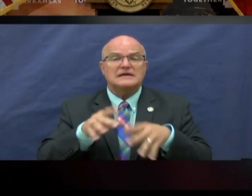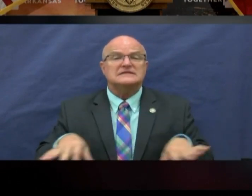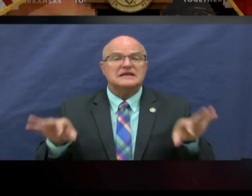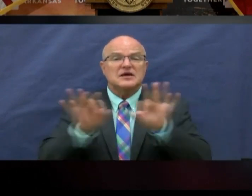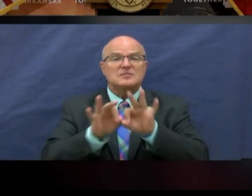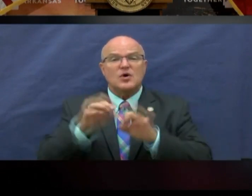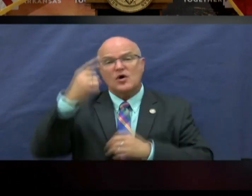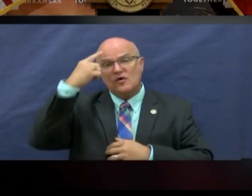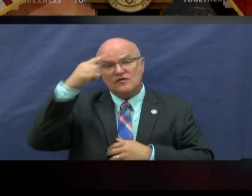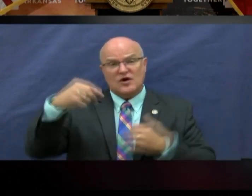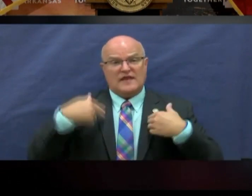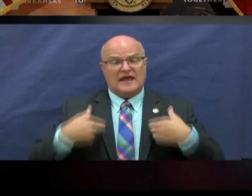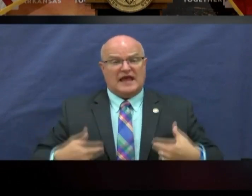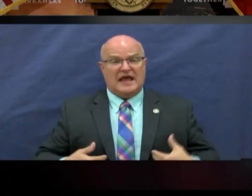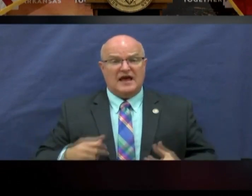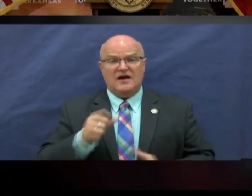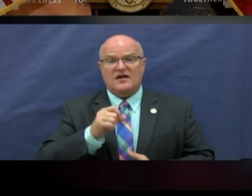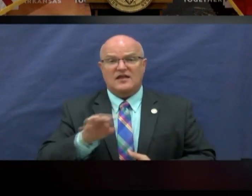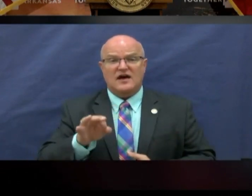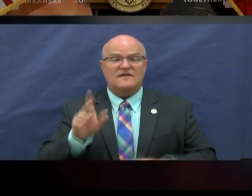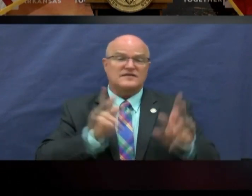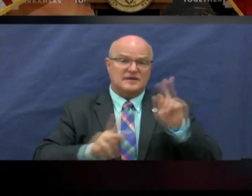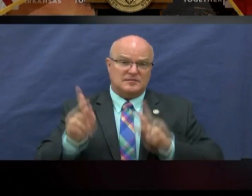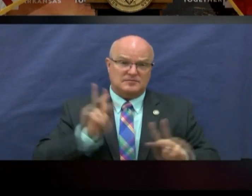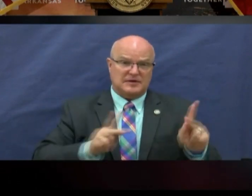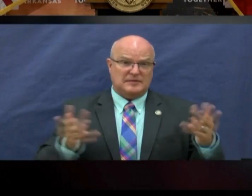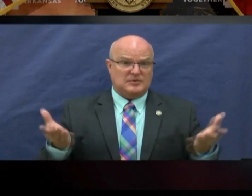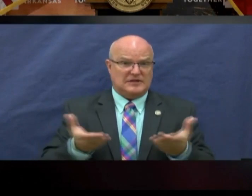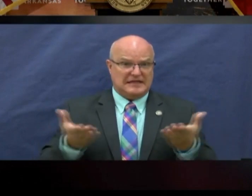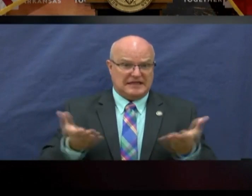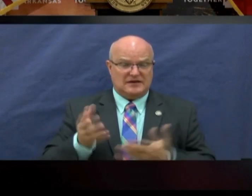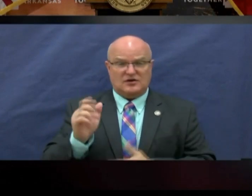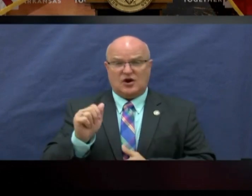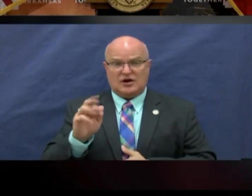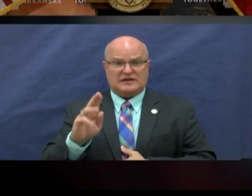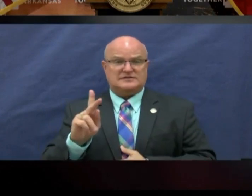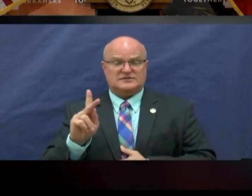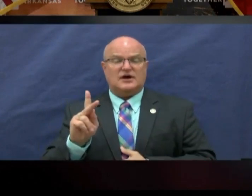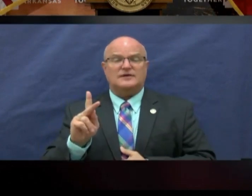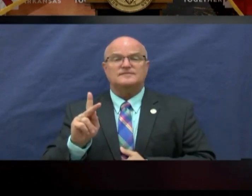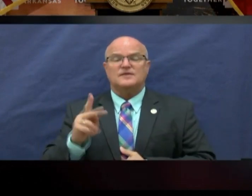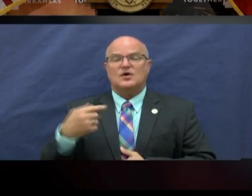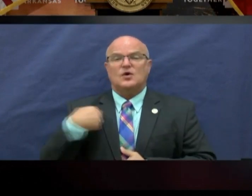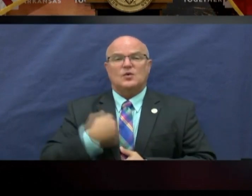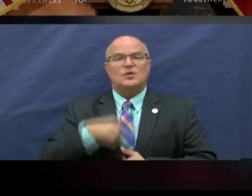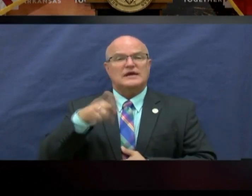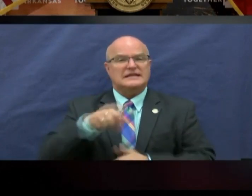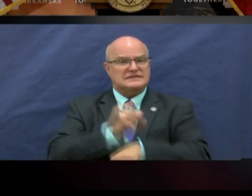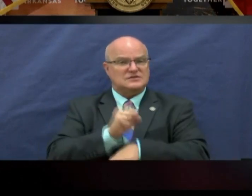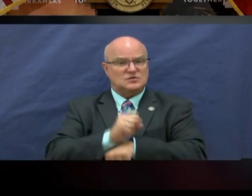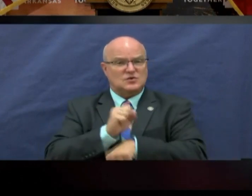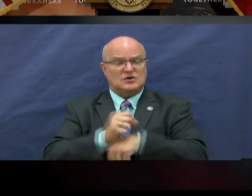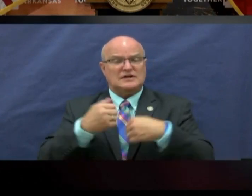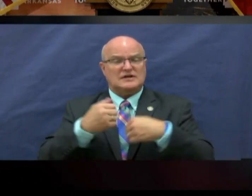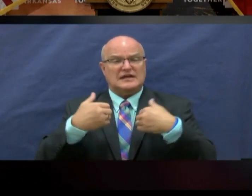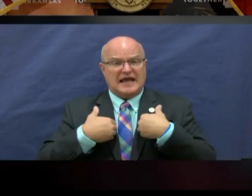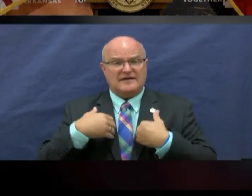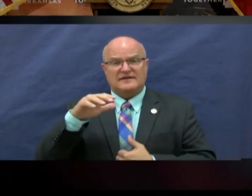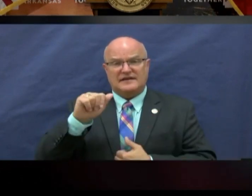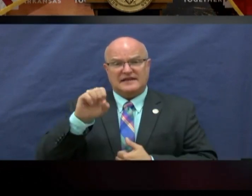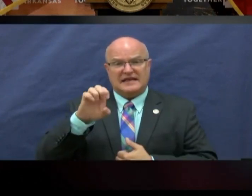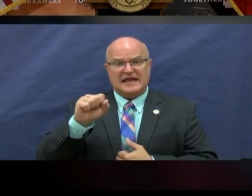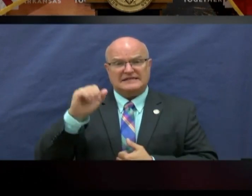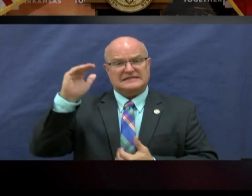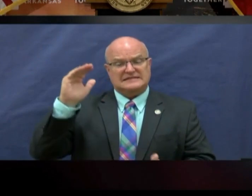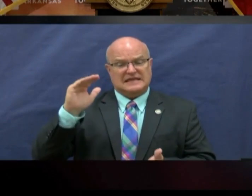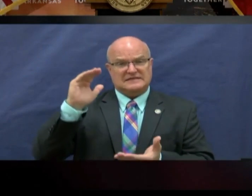the health of our patients and our population. So we need to work to get our cases down, to get our